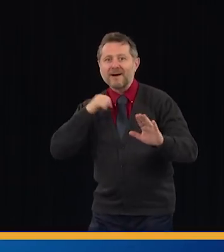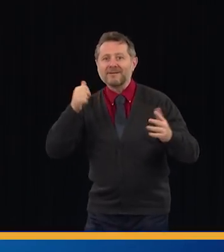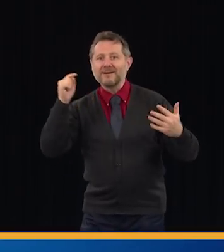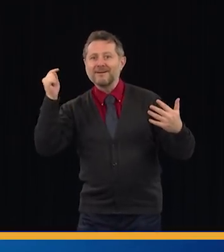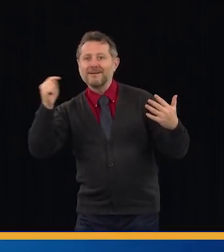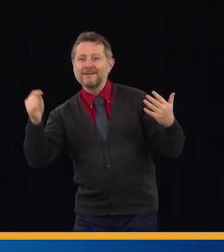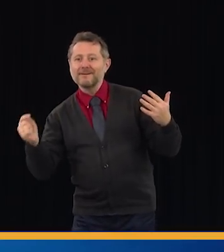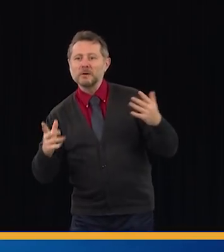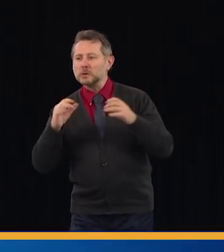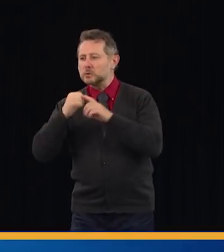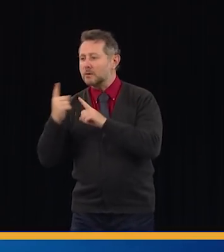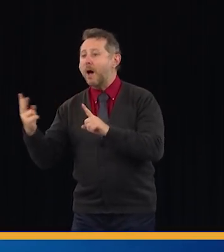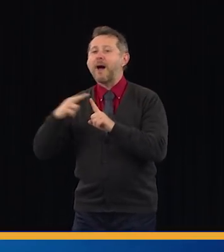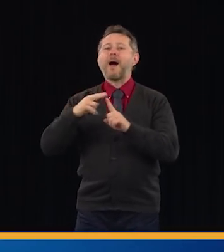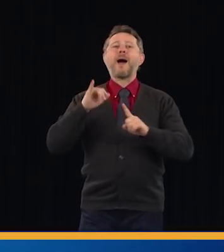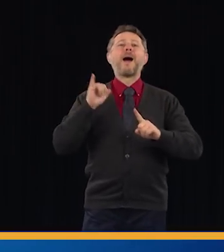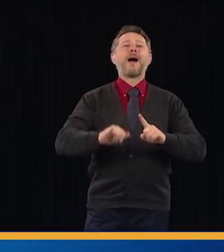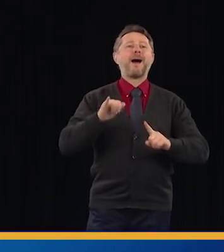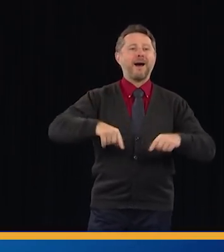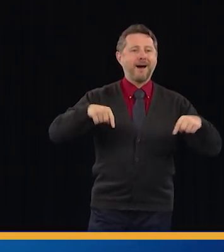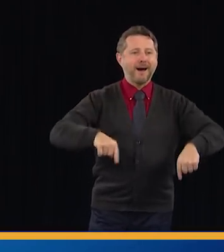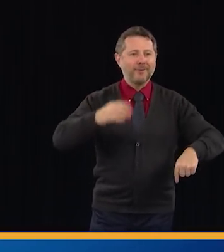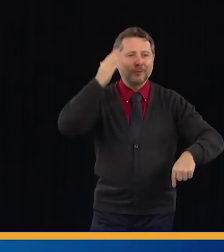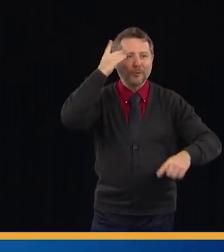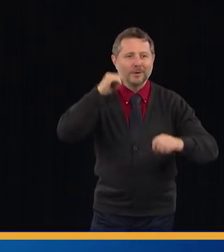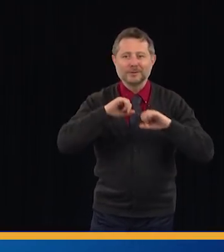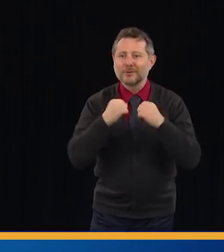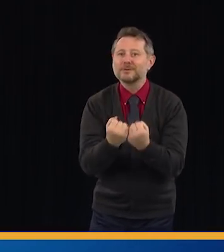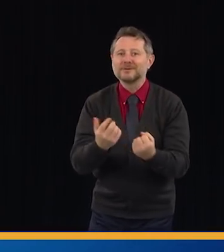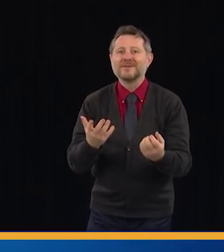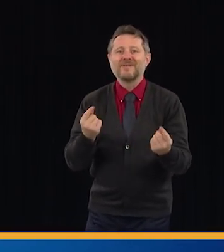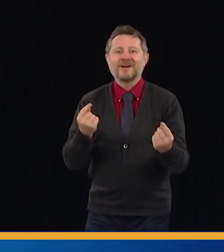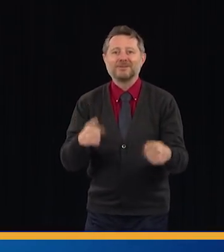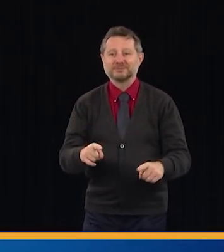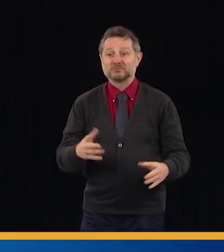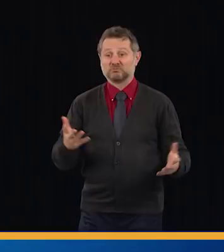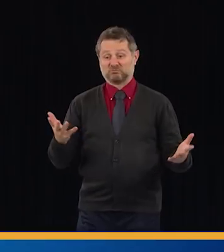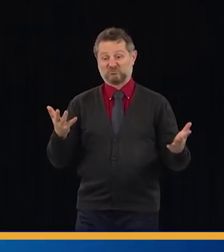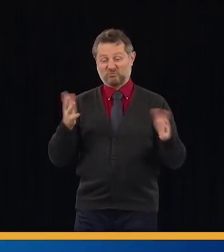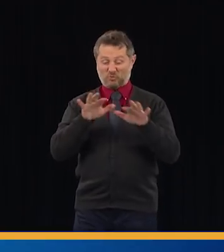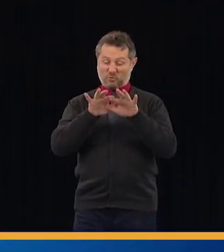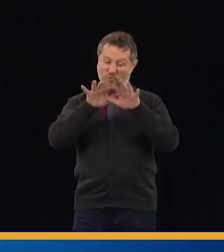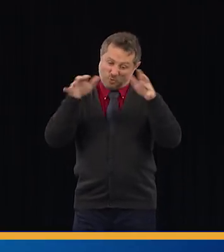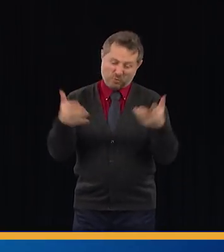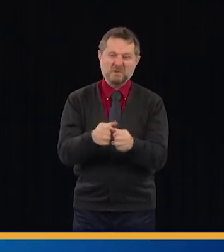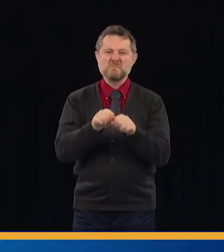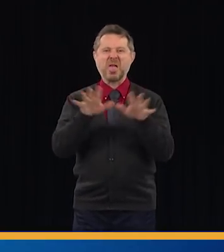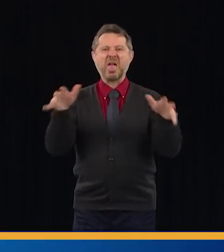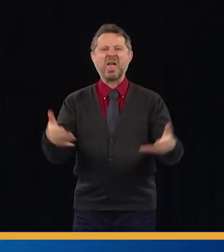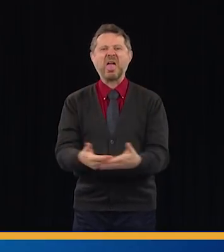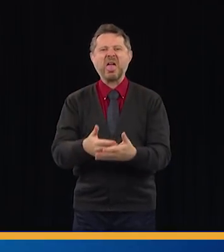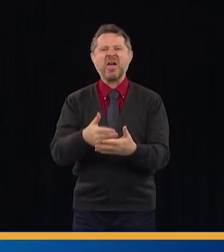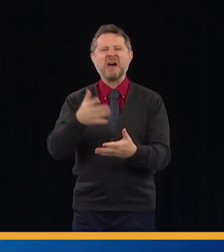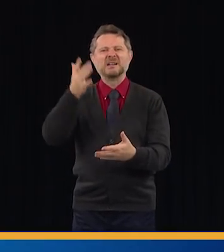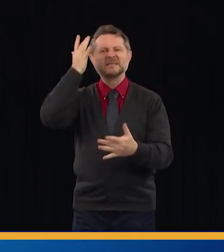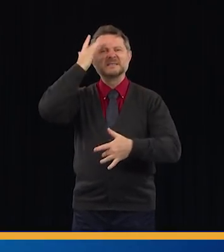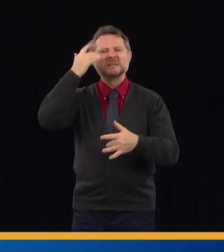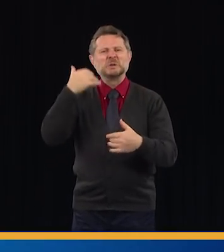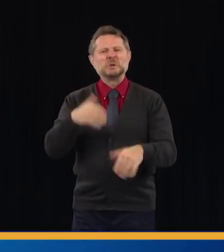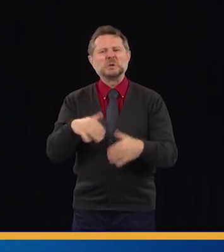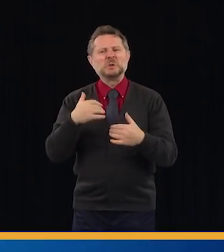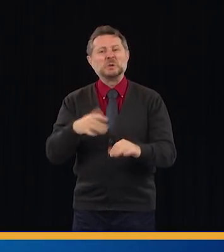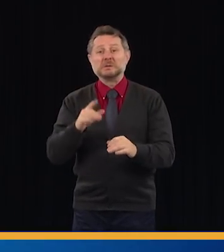society. We have to learn what it means, global pandemic, how small the world has actually